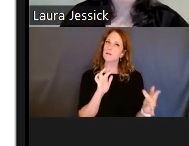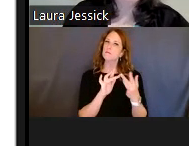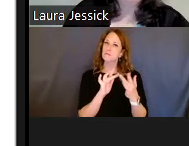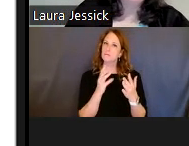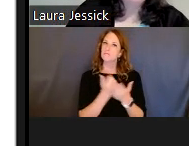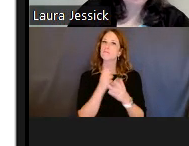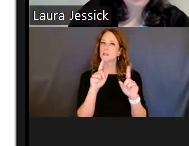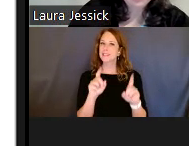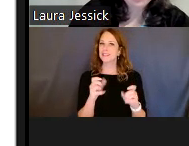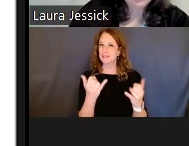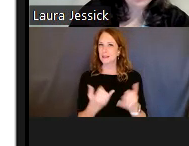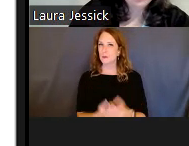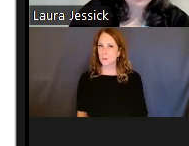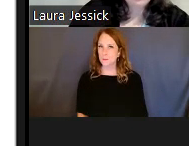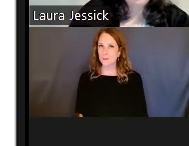now.